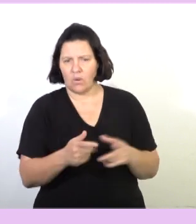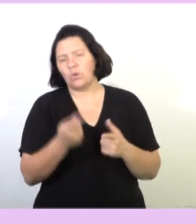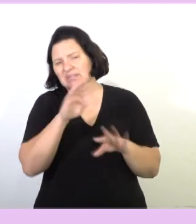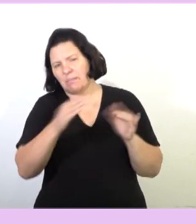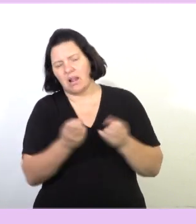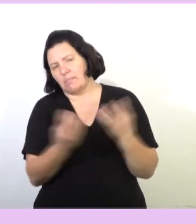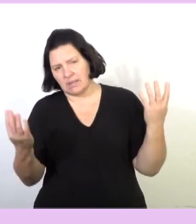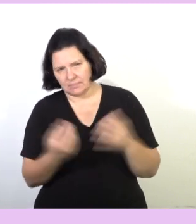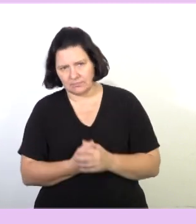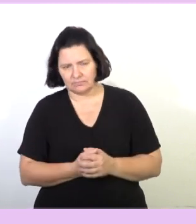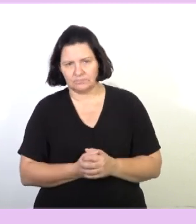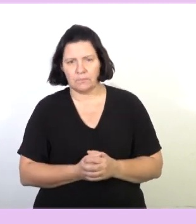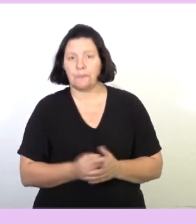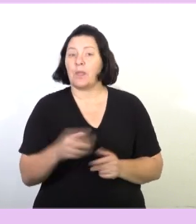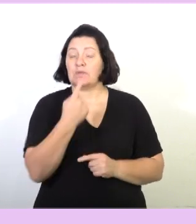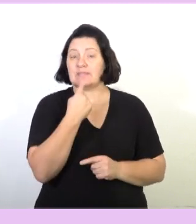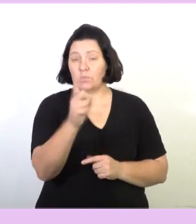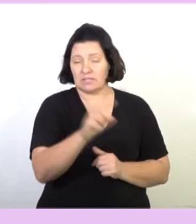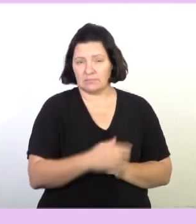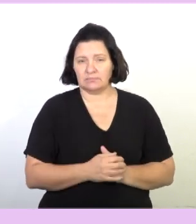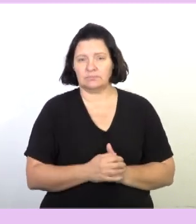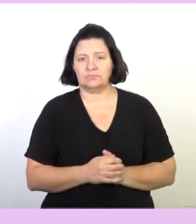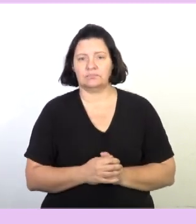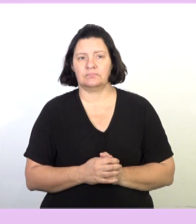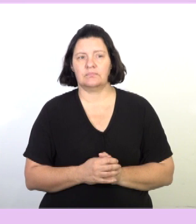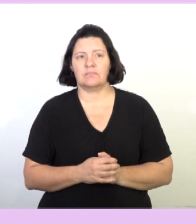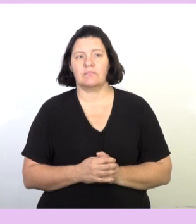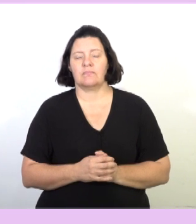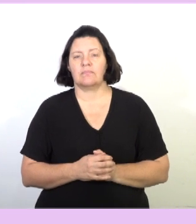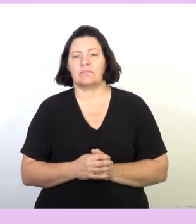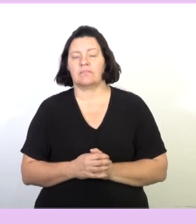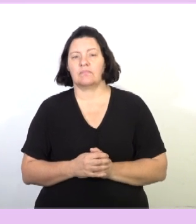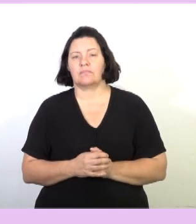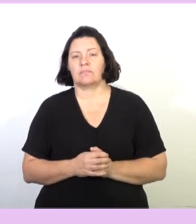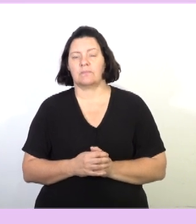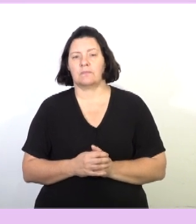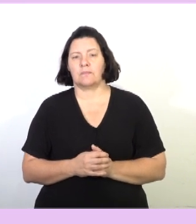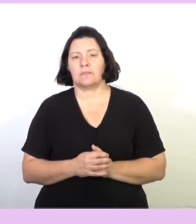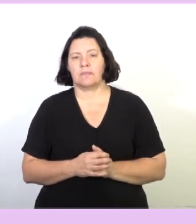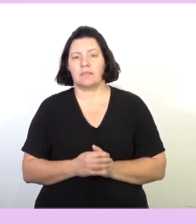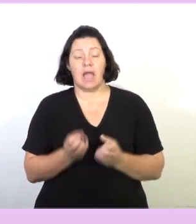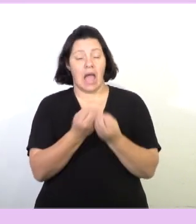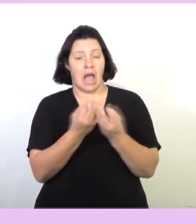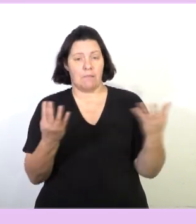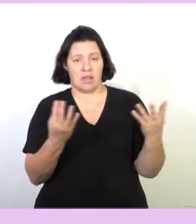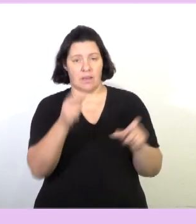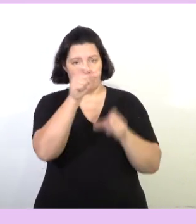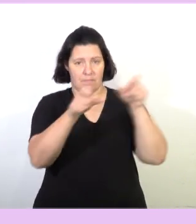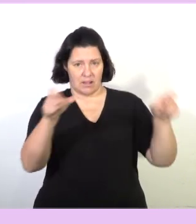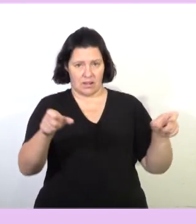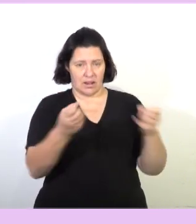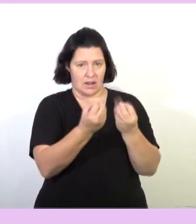table. Right. This is what we can say. Number of